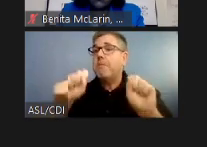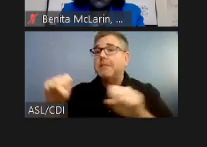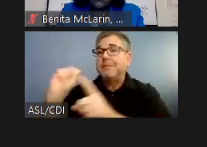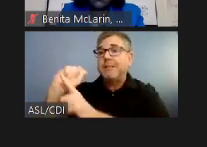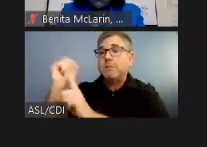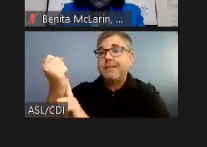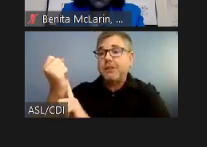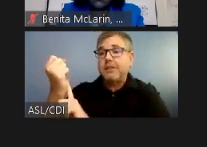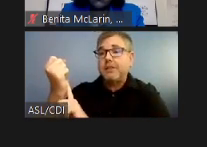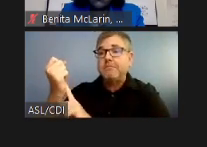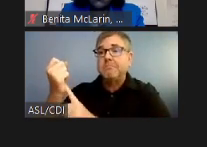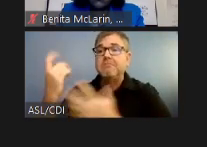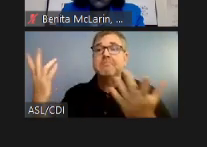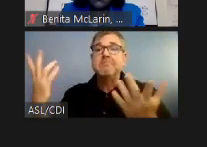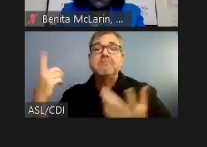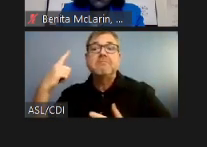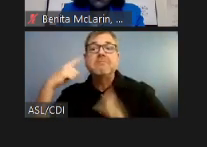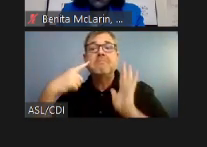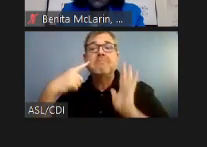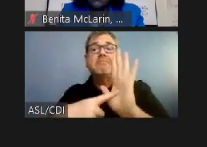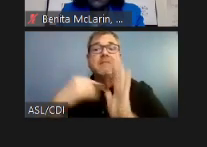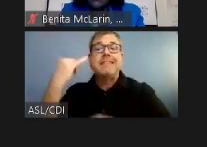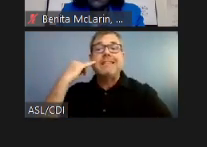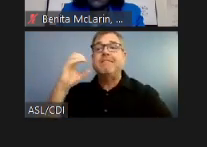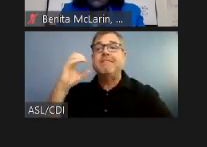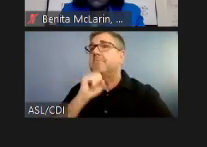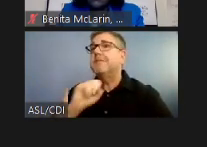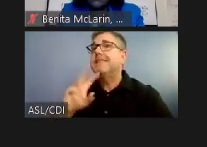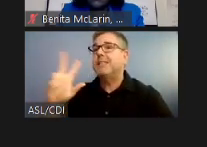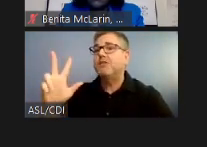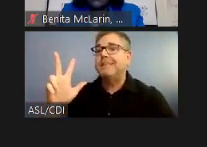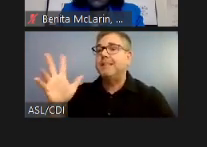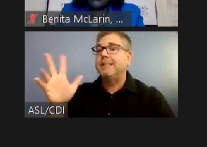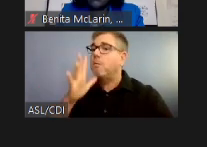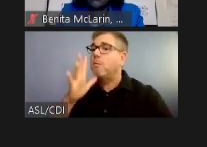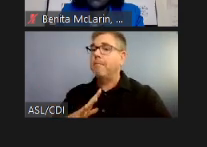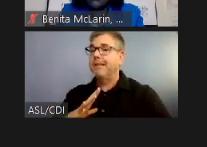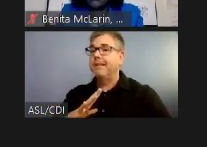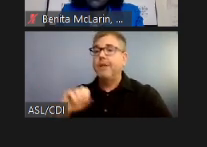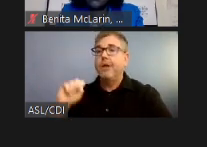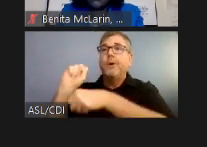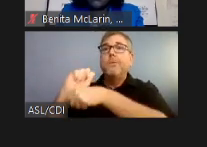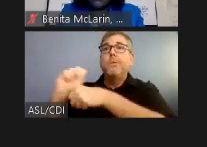female. I'm a public health nurse, and I live in a multi-generational home.